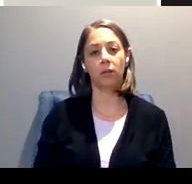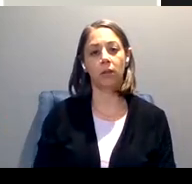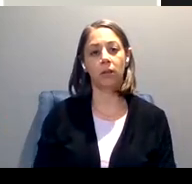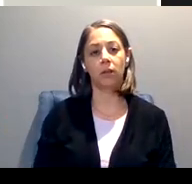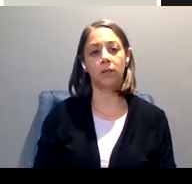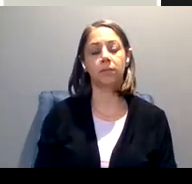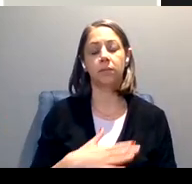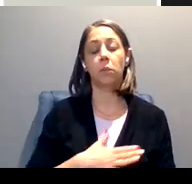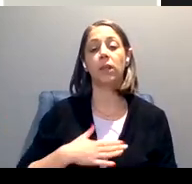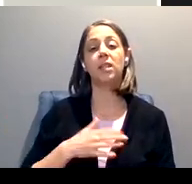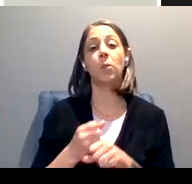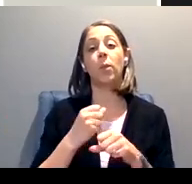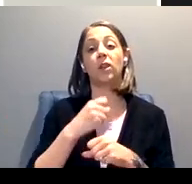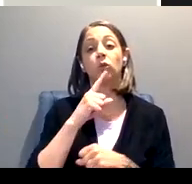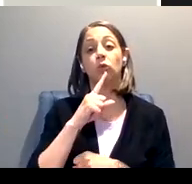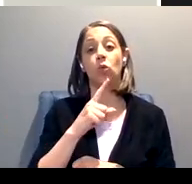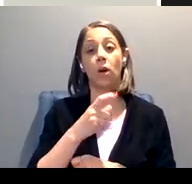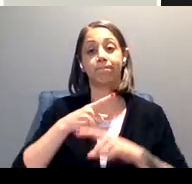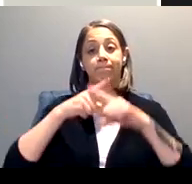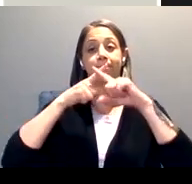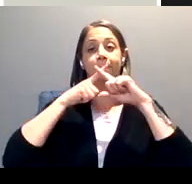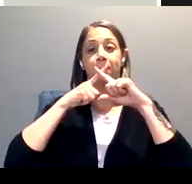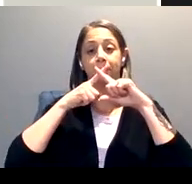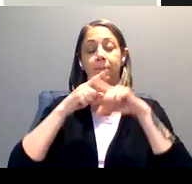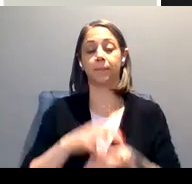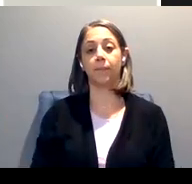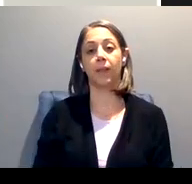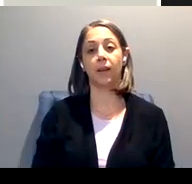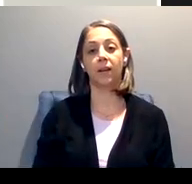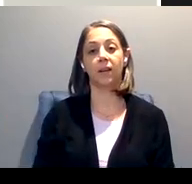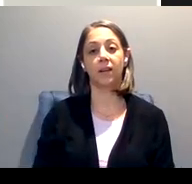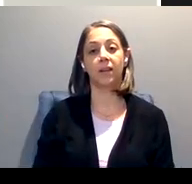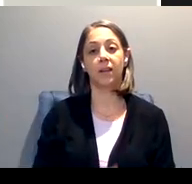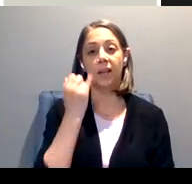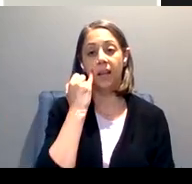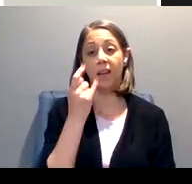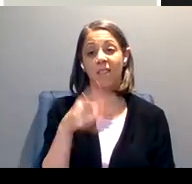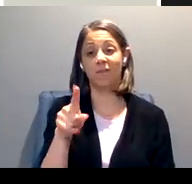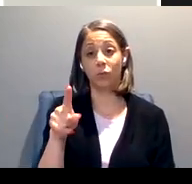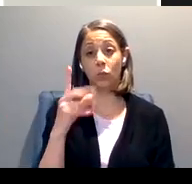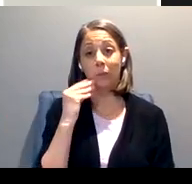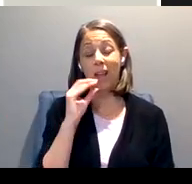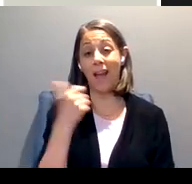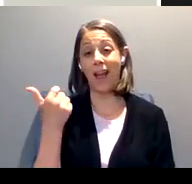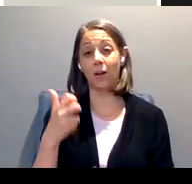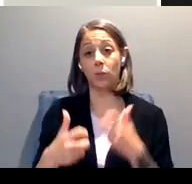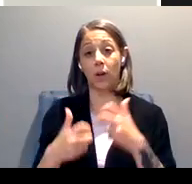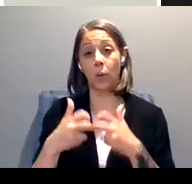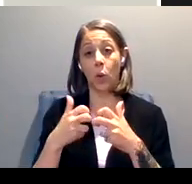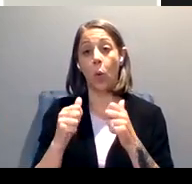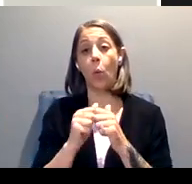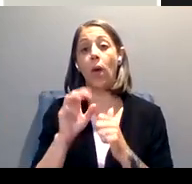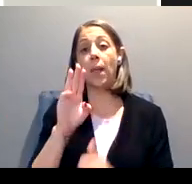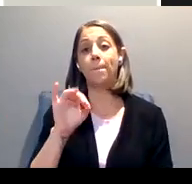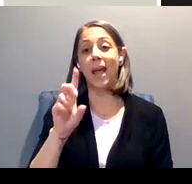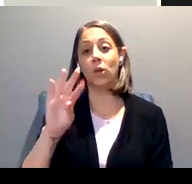Please keep your microphone set to mute. Just a note, if you experience any issues with your bandwidth or